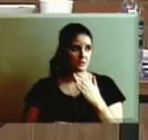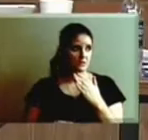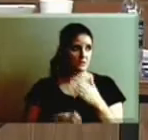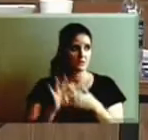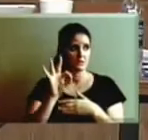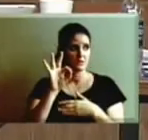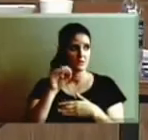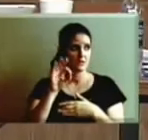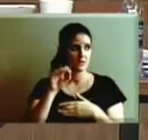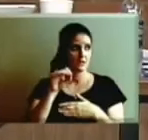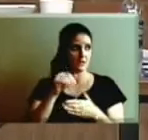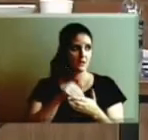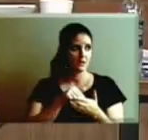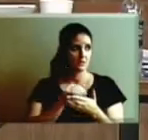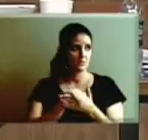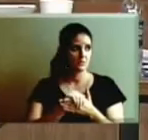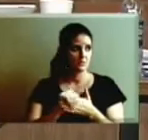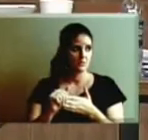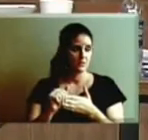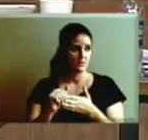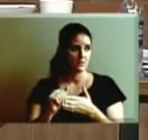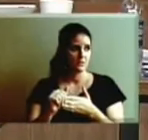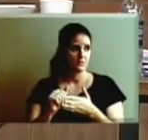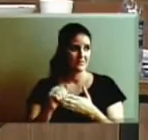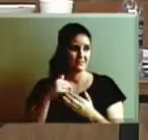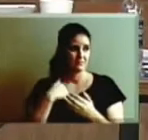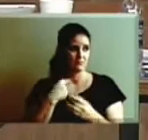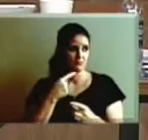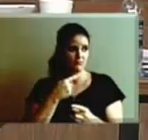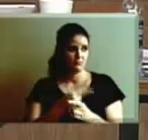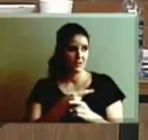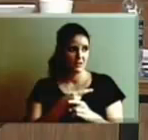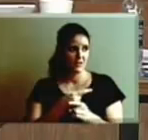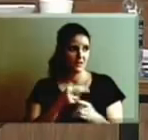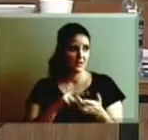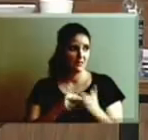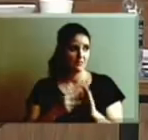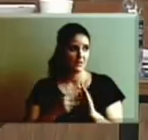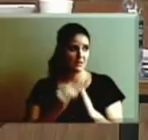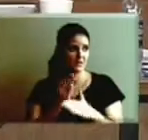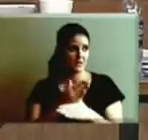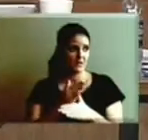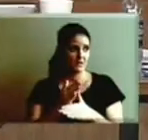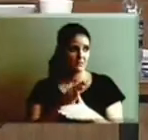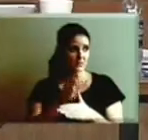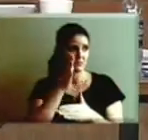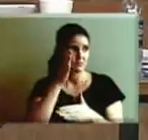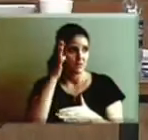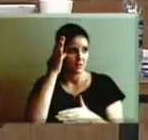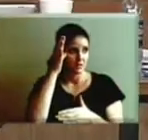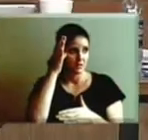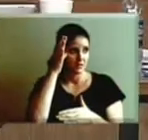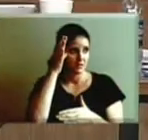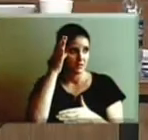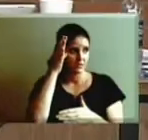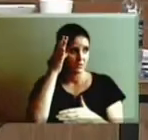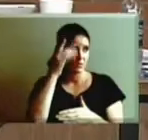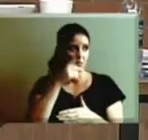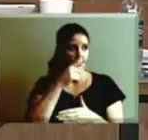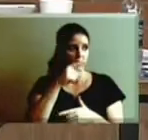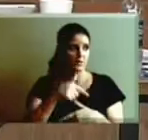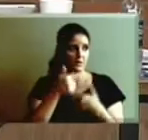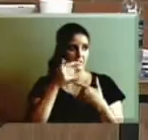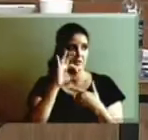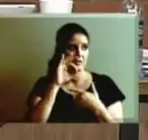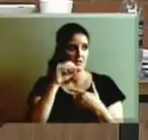$90,000. And would I be right in thinking that means that the average parent, the parent who lives in the median value